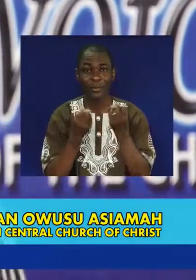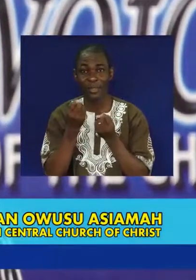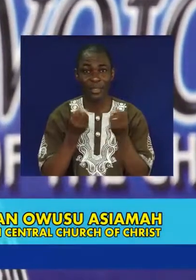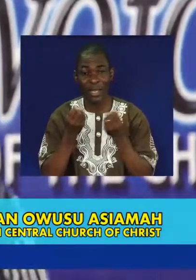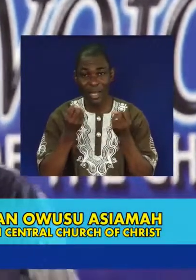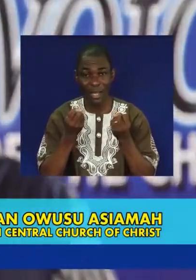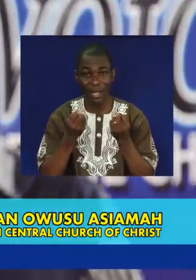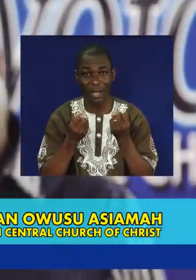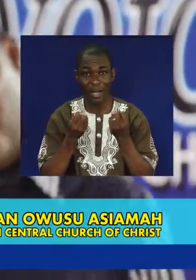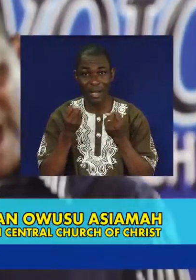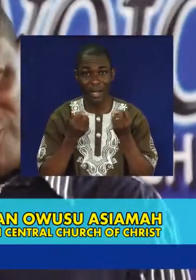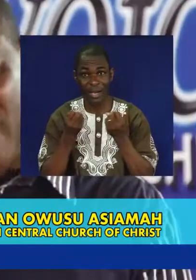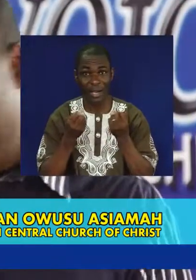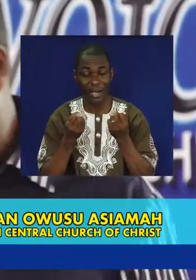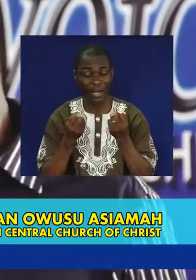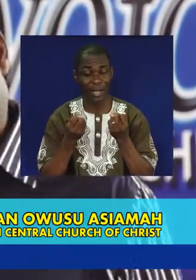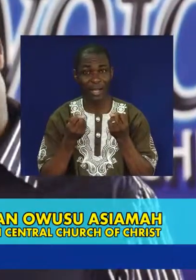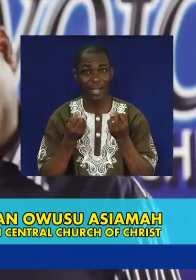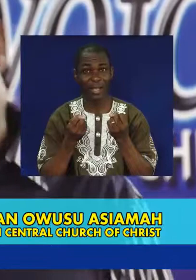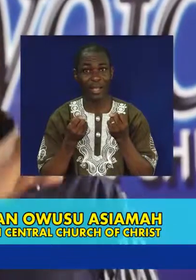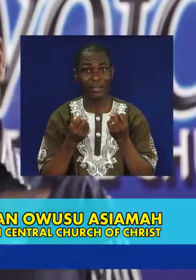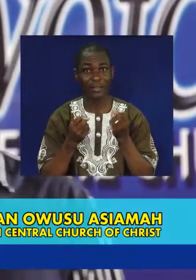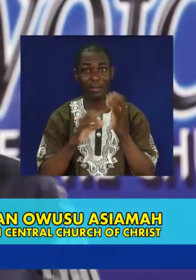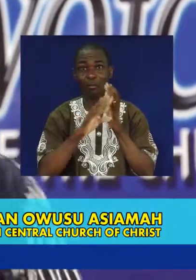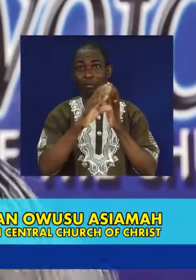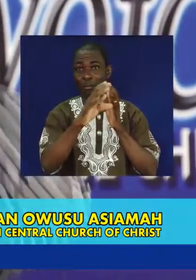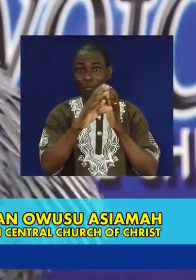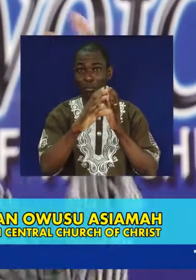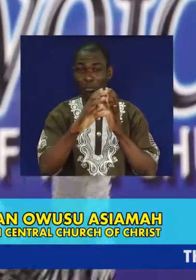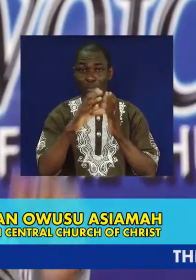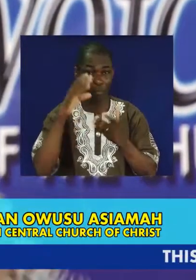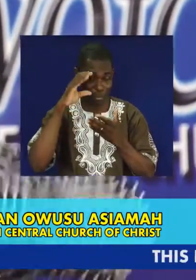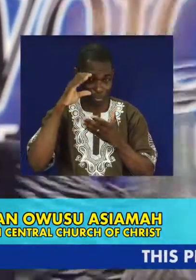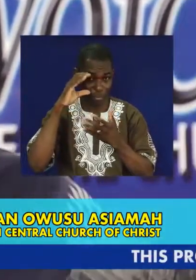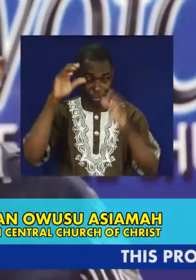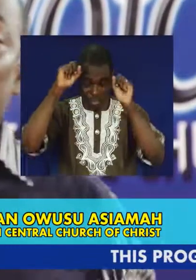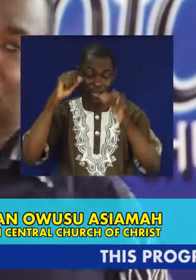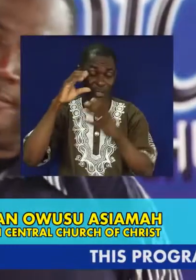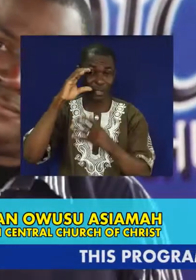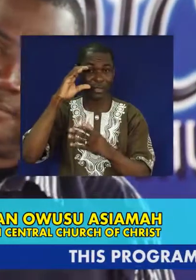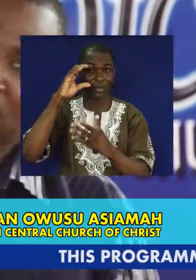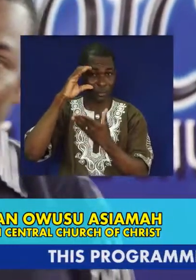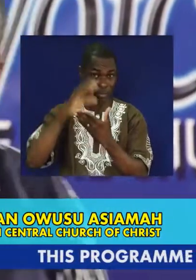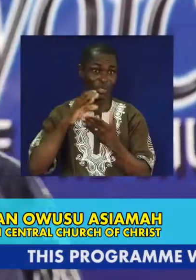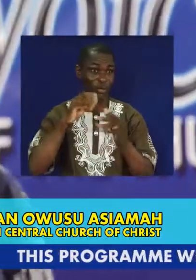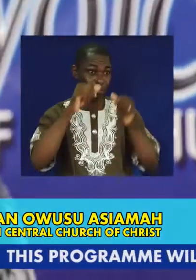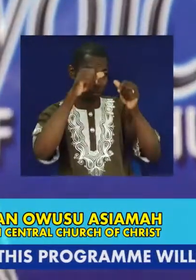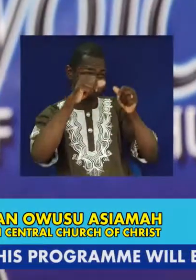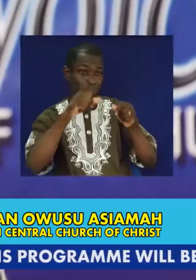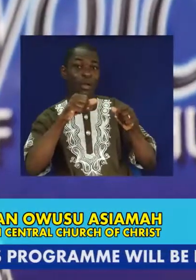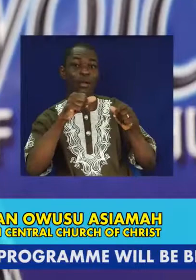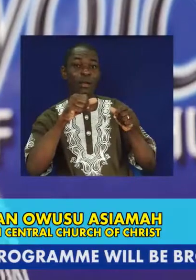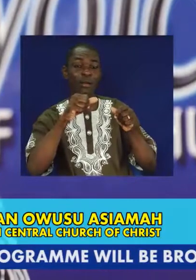na wa top protection bottle ba kon ama brante no asabe wan ko school no na waboro na waye campaign ama no ti